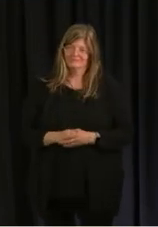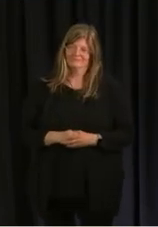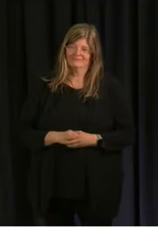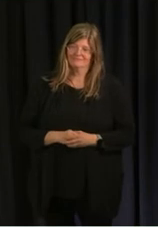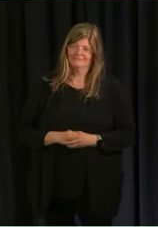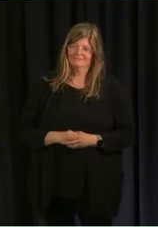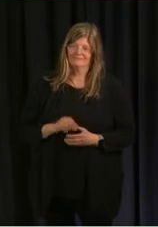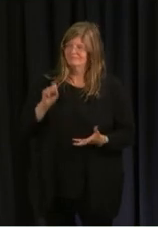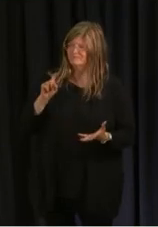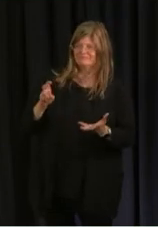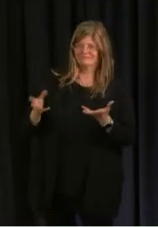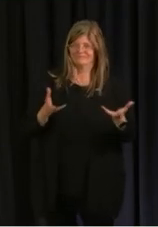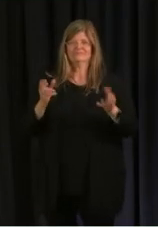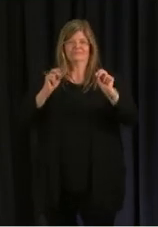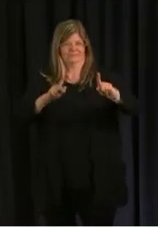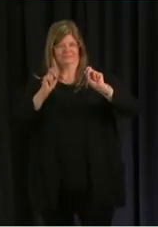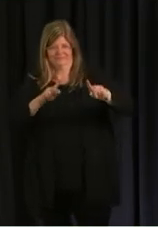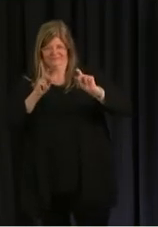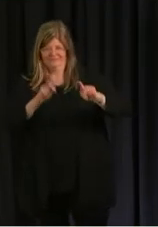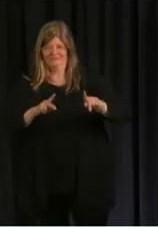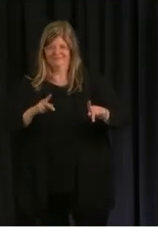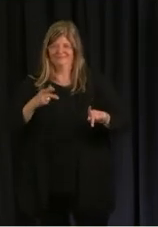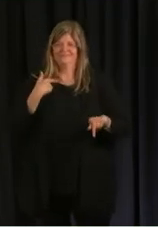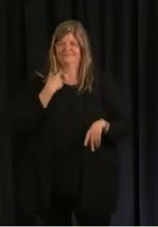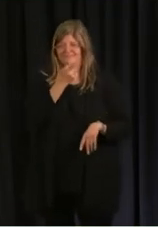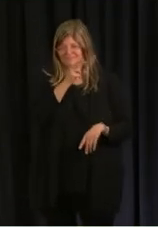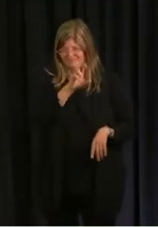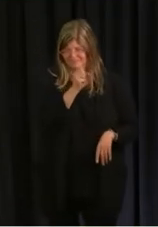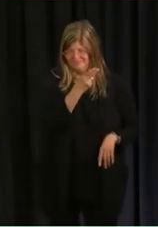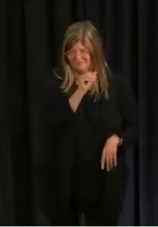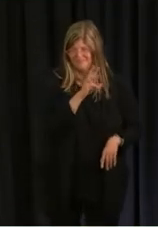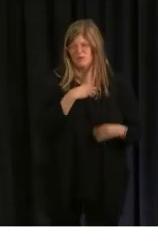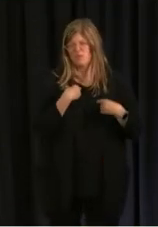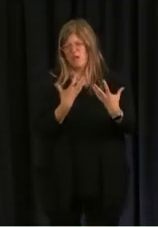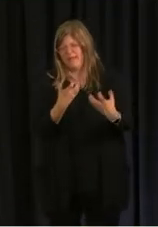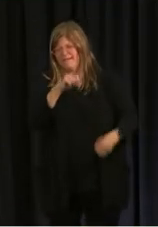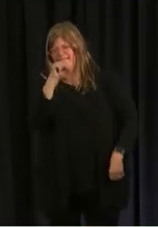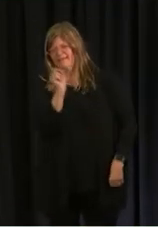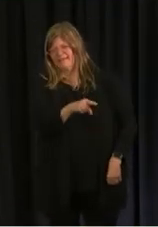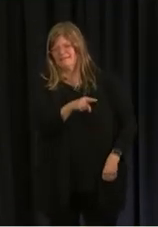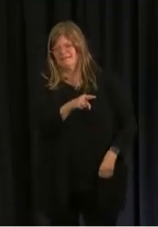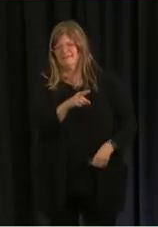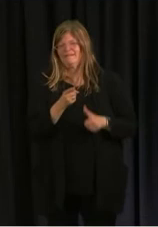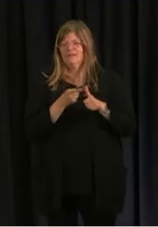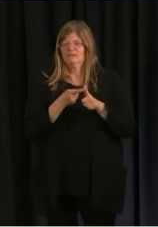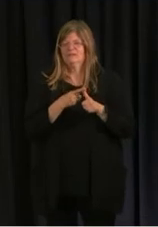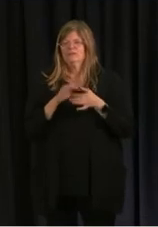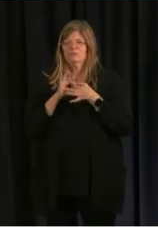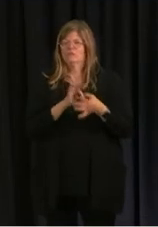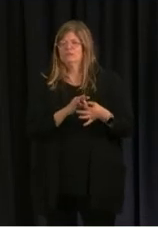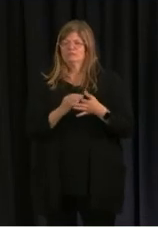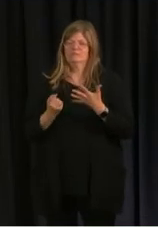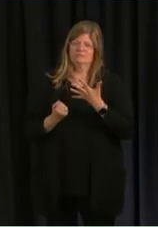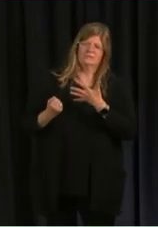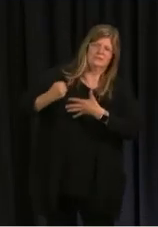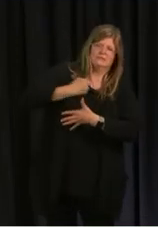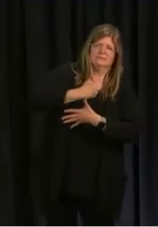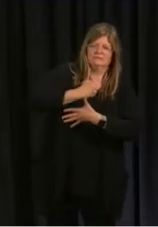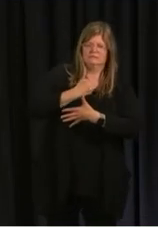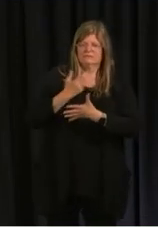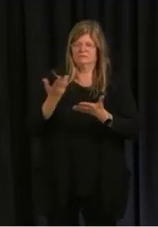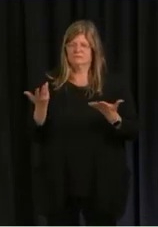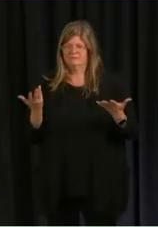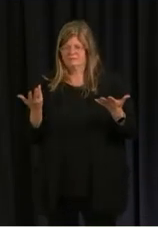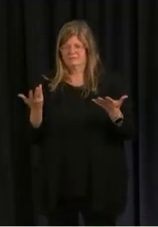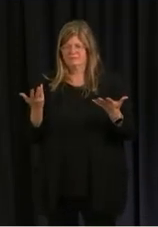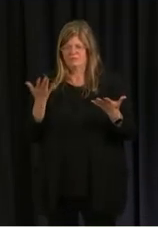Thank you. Dr. Shaw, I wanted to ask you, first of all, about the priority zip codes. Why isn't the